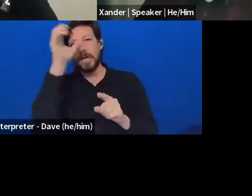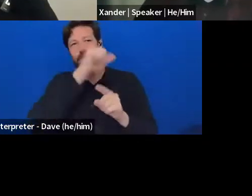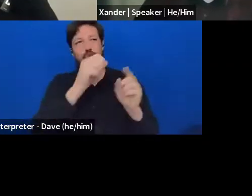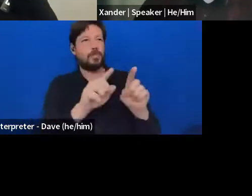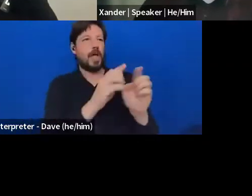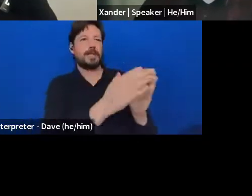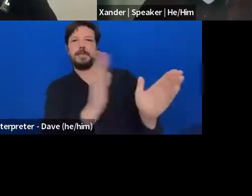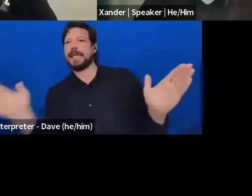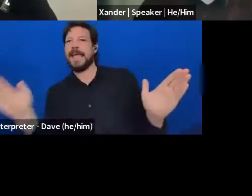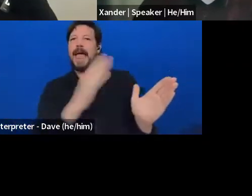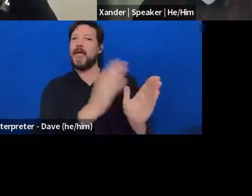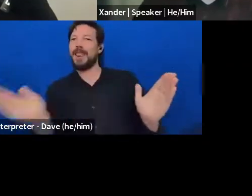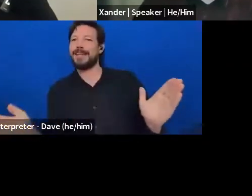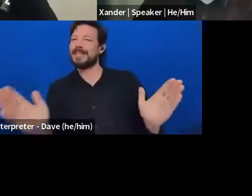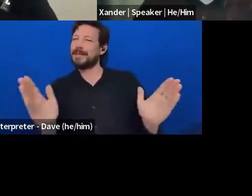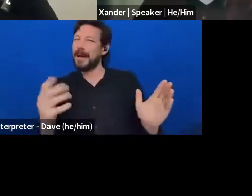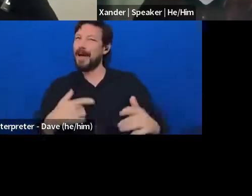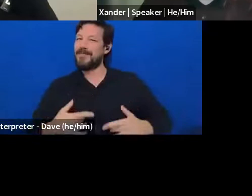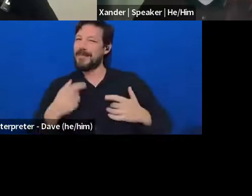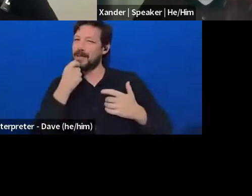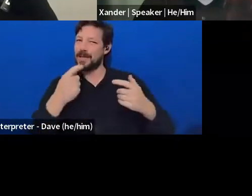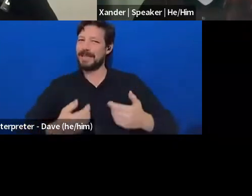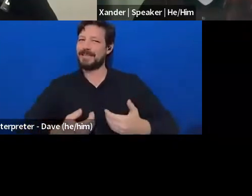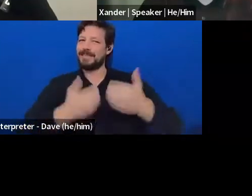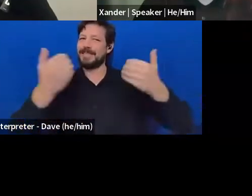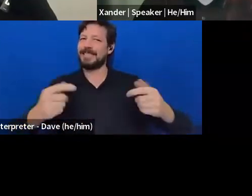it depends on the context, I guess.